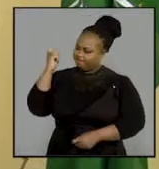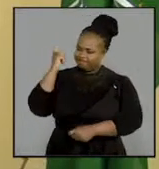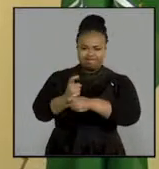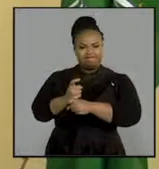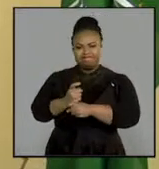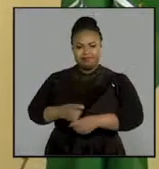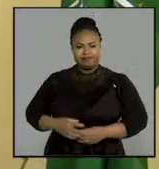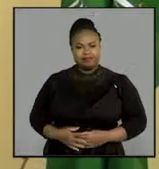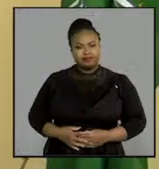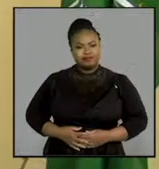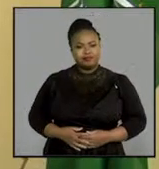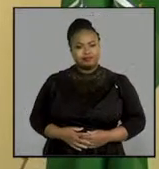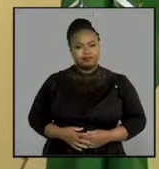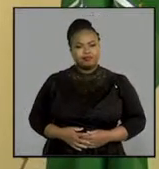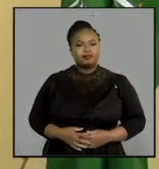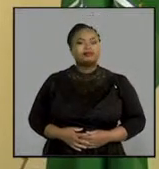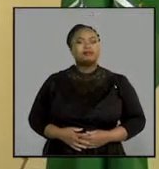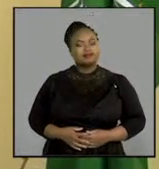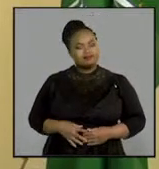own country.